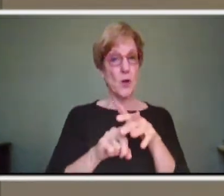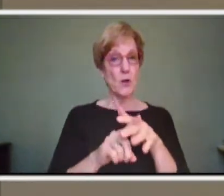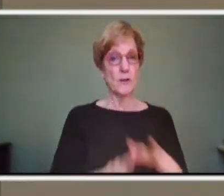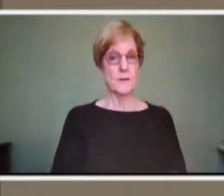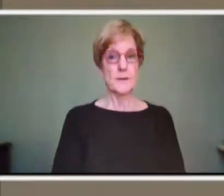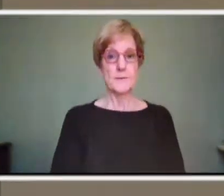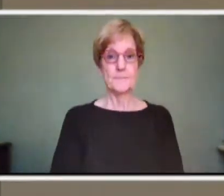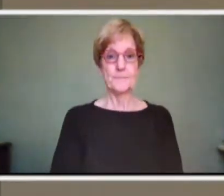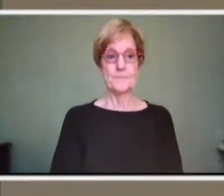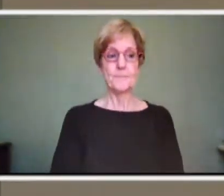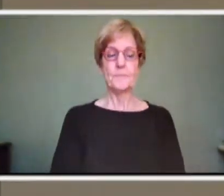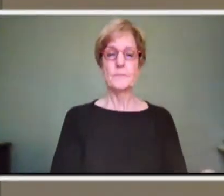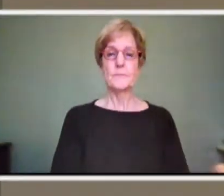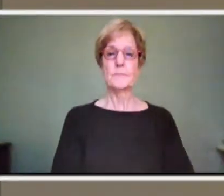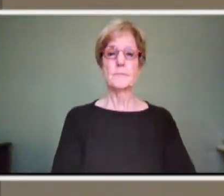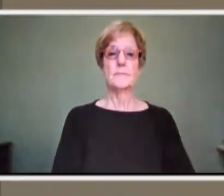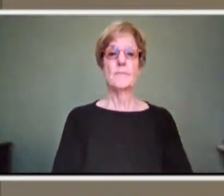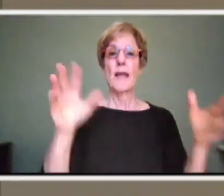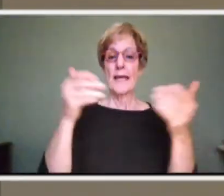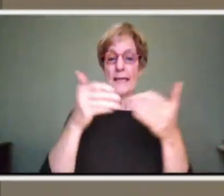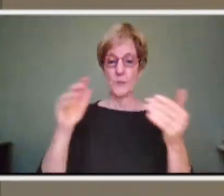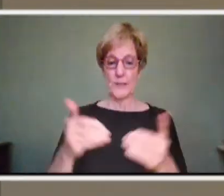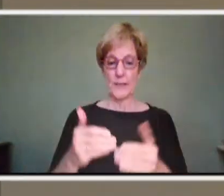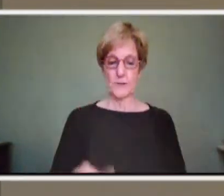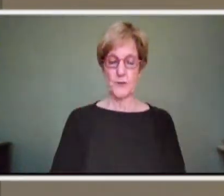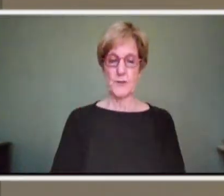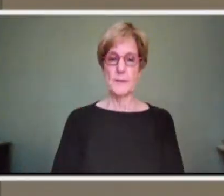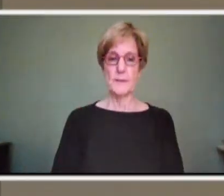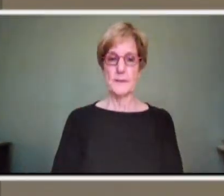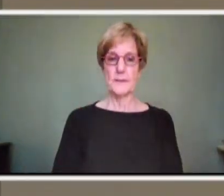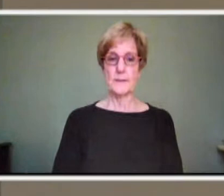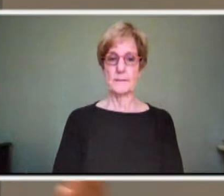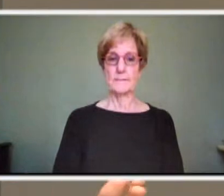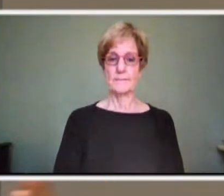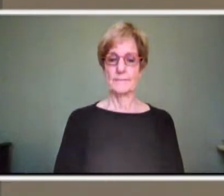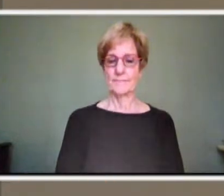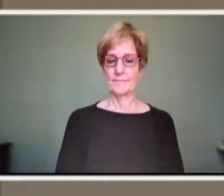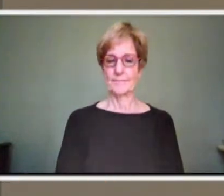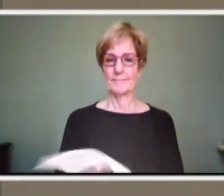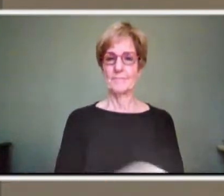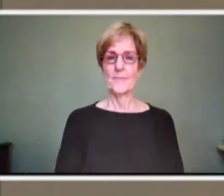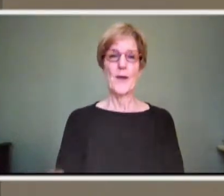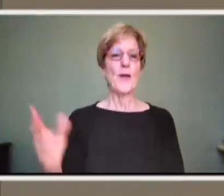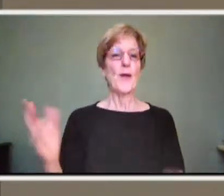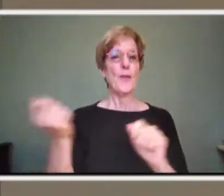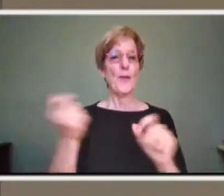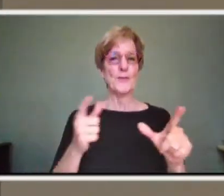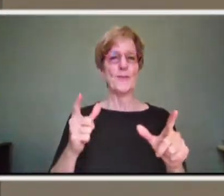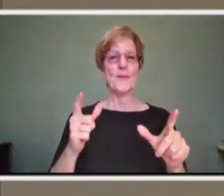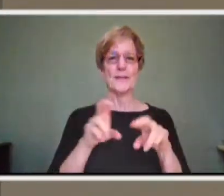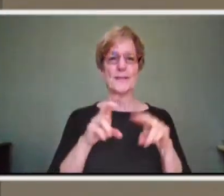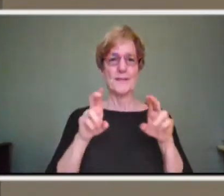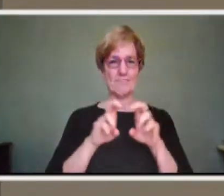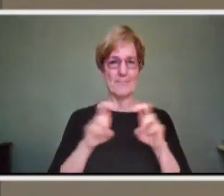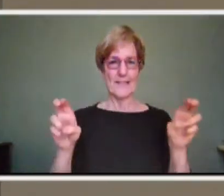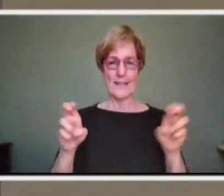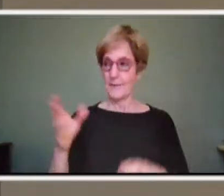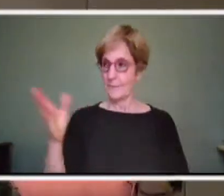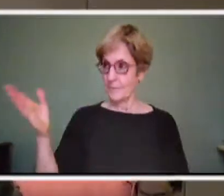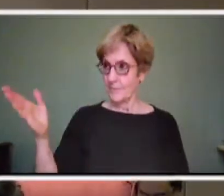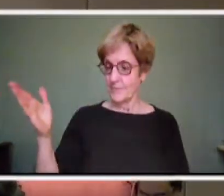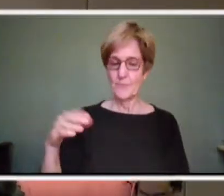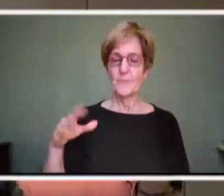with introductions of us that are sitting around the dais, and we'll start all the way to my left. Okay. Good